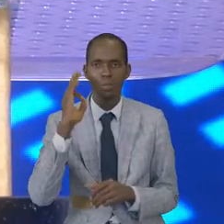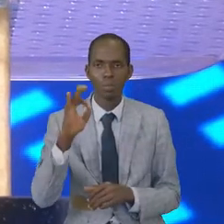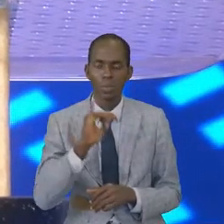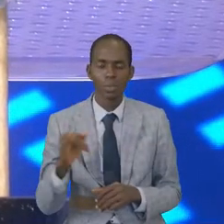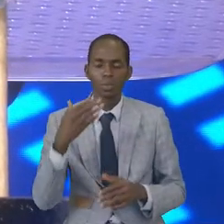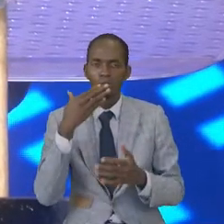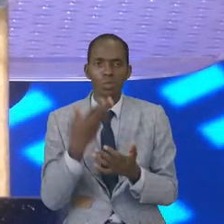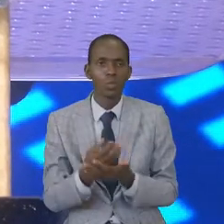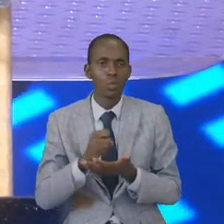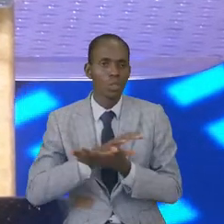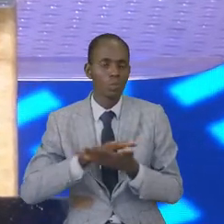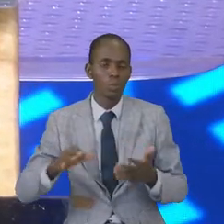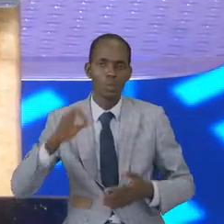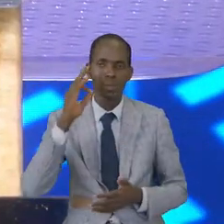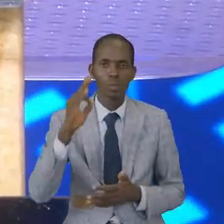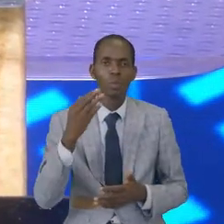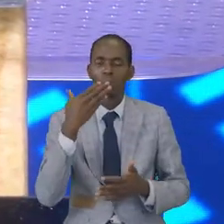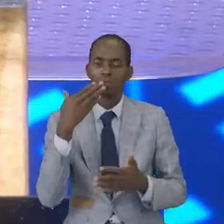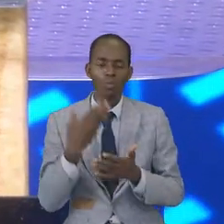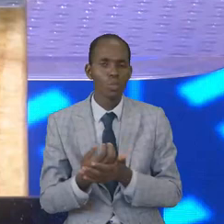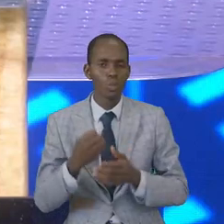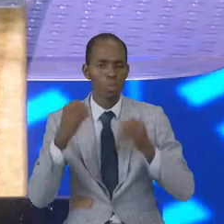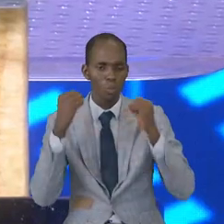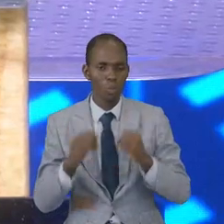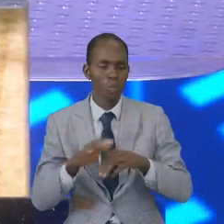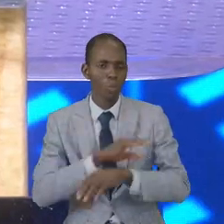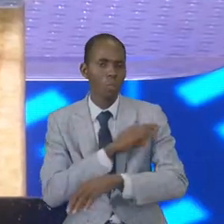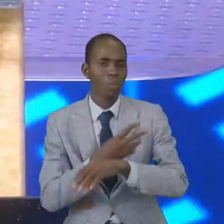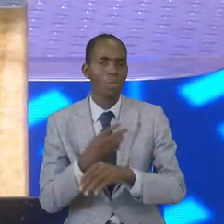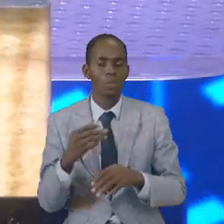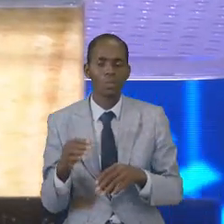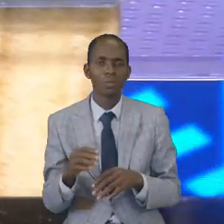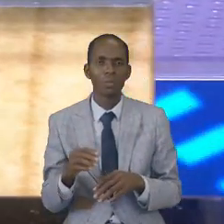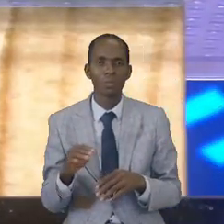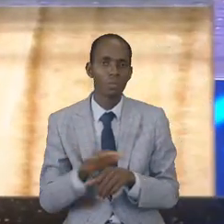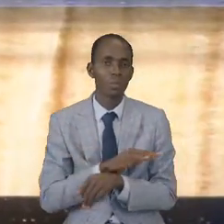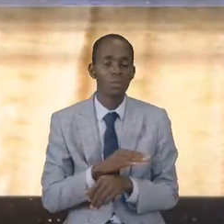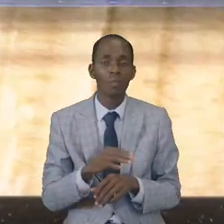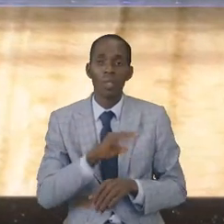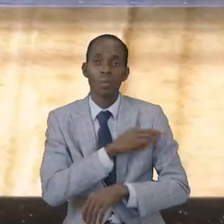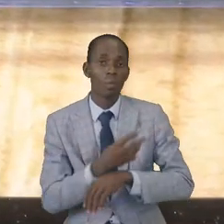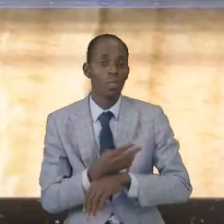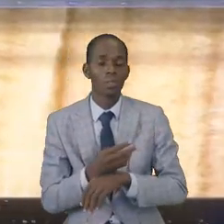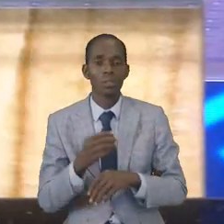sanctification message, and good, powerful, mighty message in his field. And then